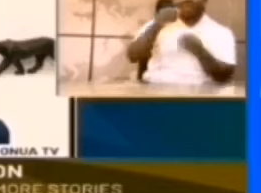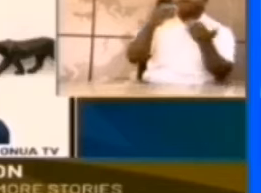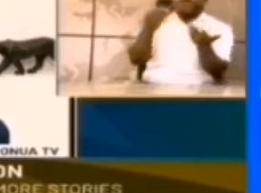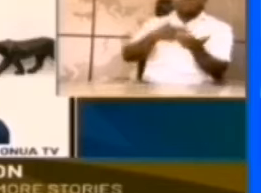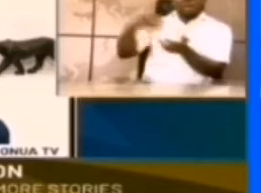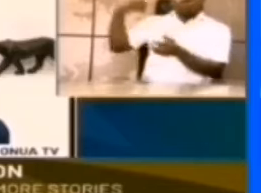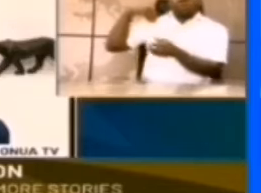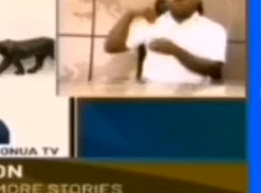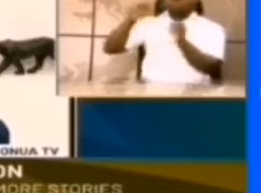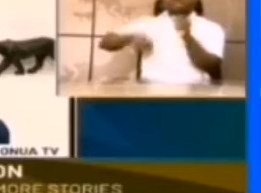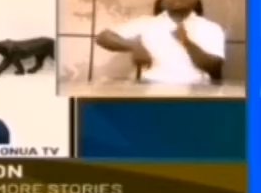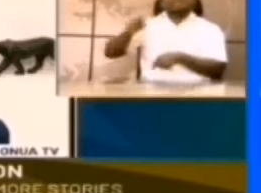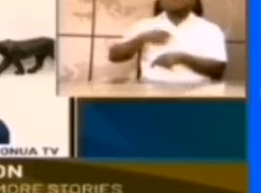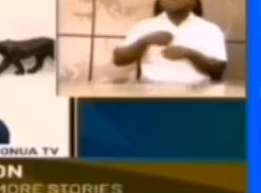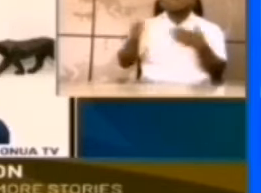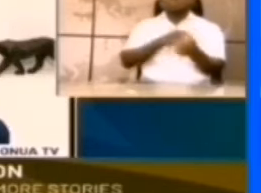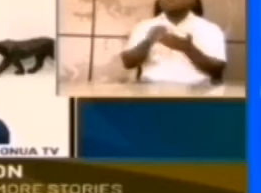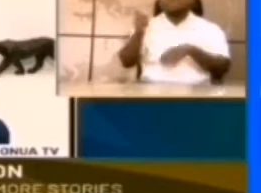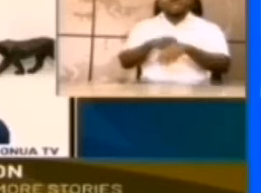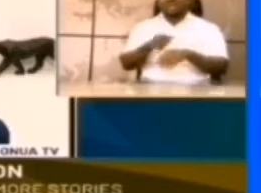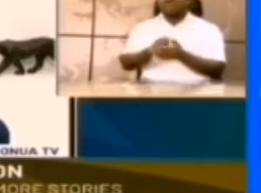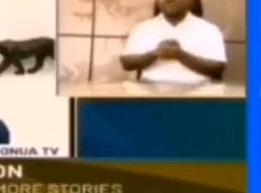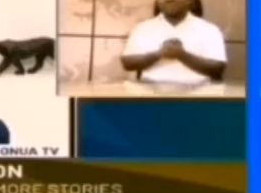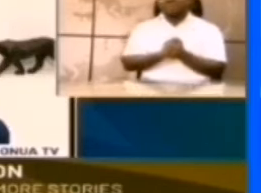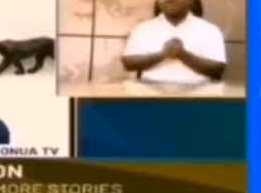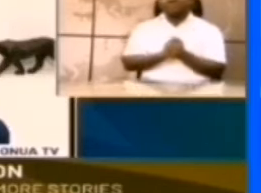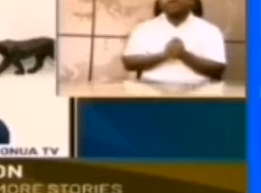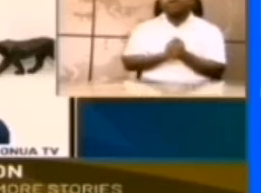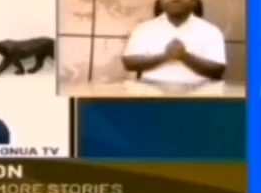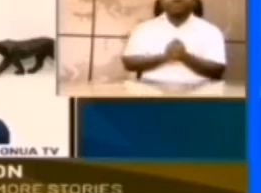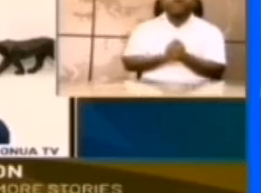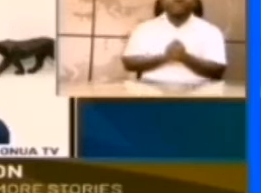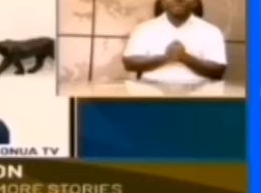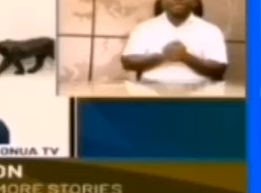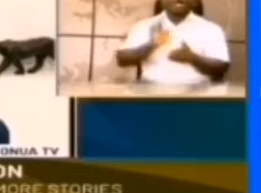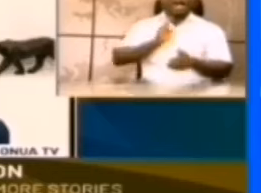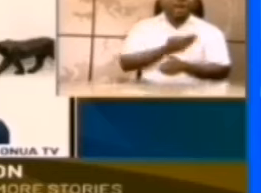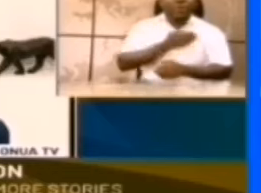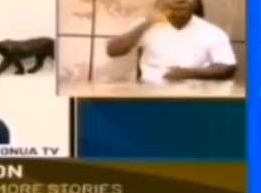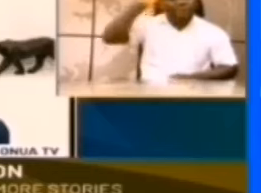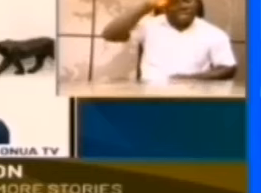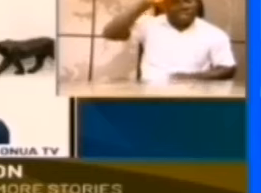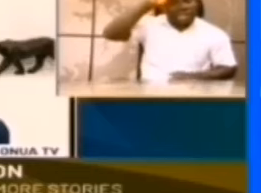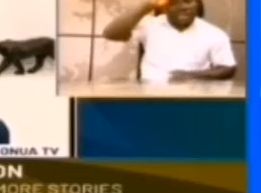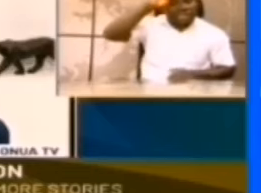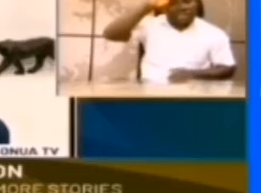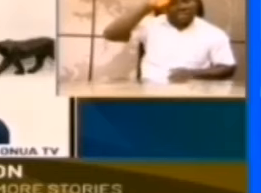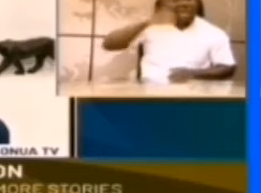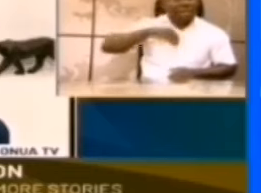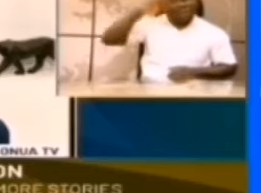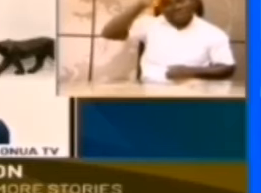You see, a team that we in team say, we pay the two men hano, and you're dream pa.